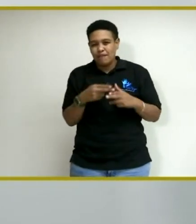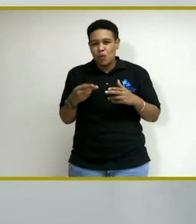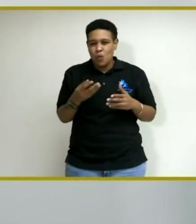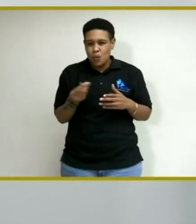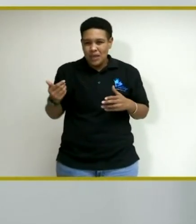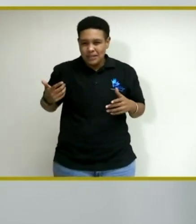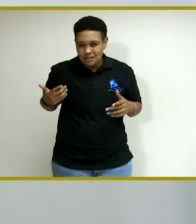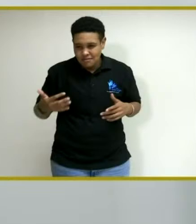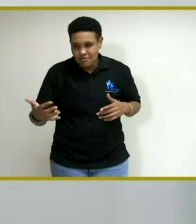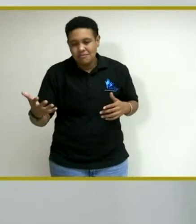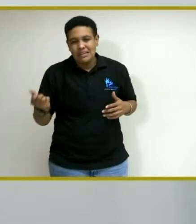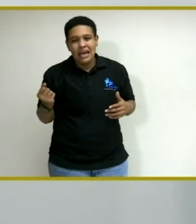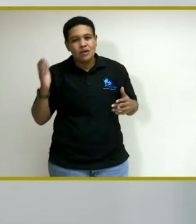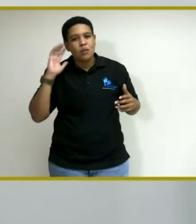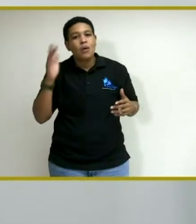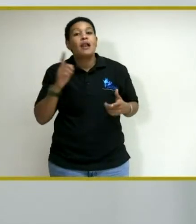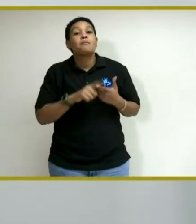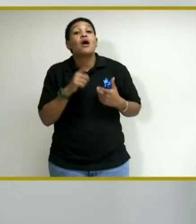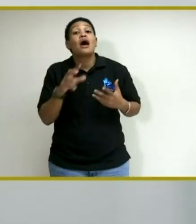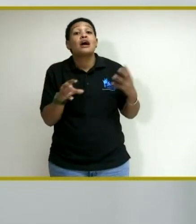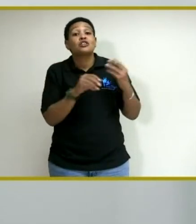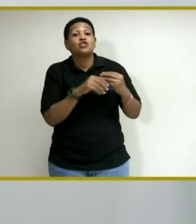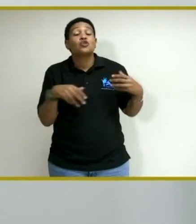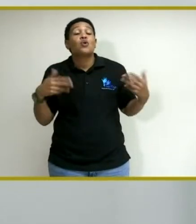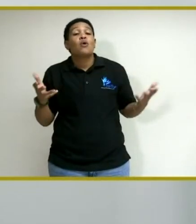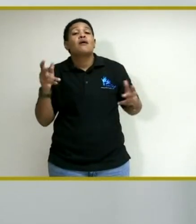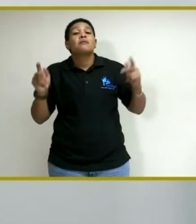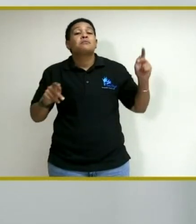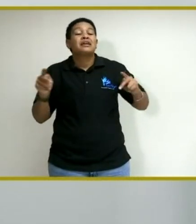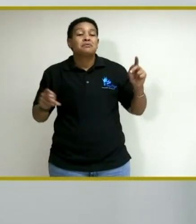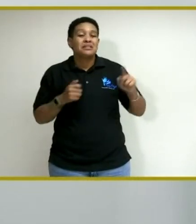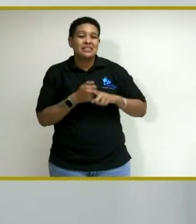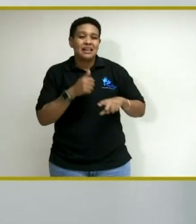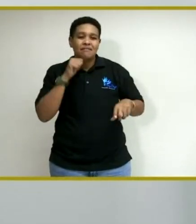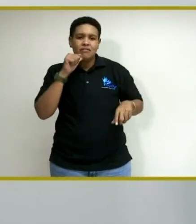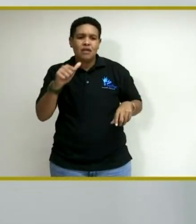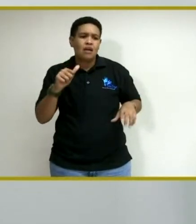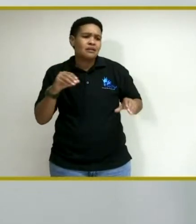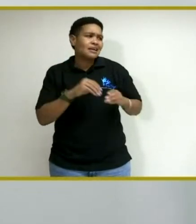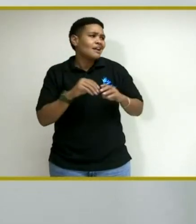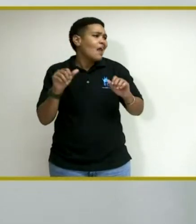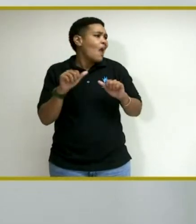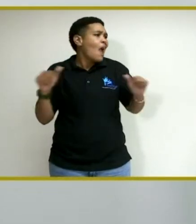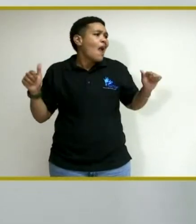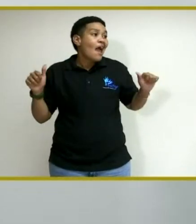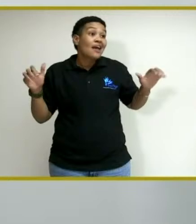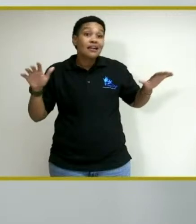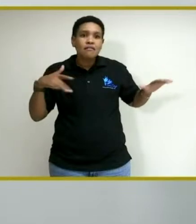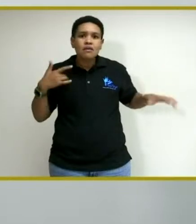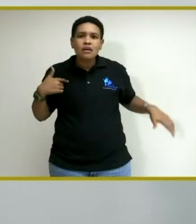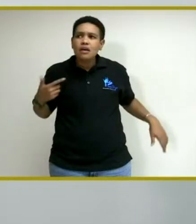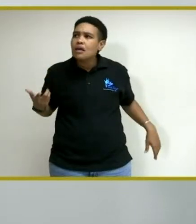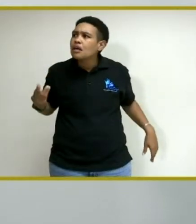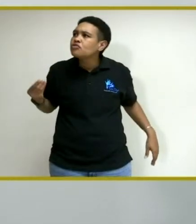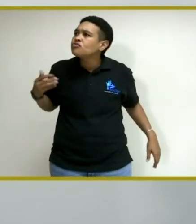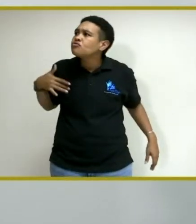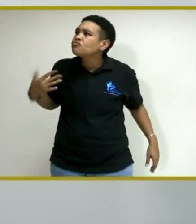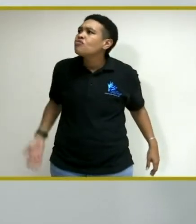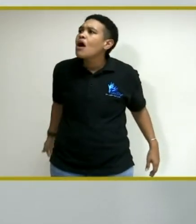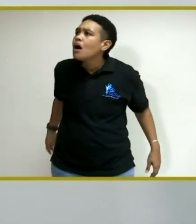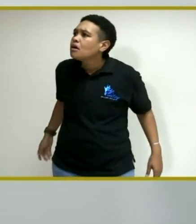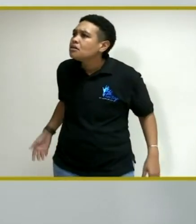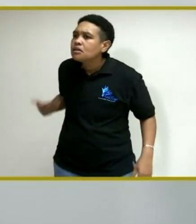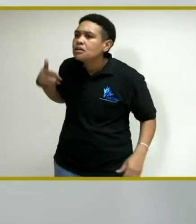weeks, and also that persons are not in any jeopardy if they